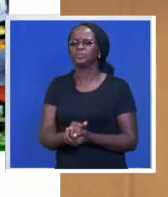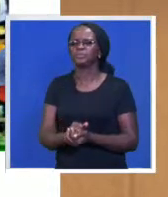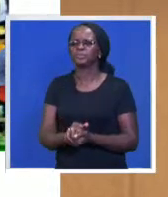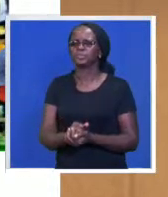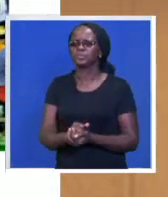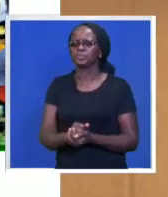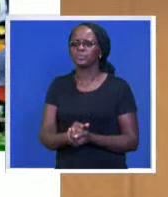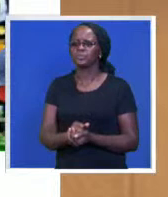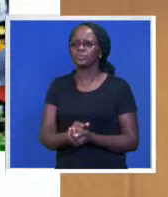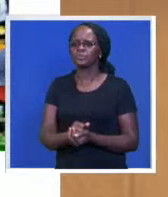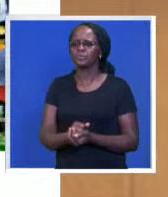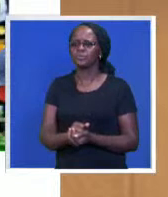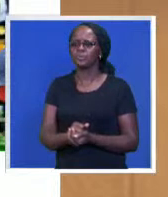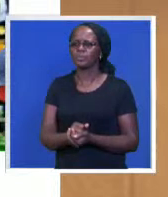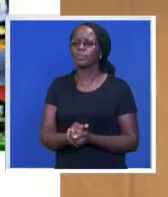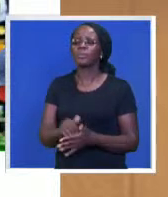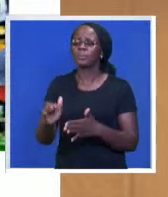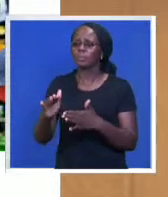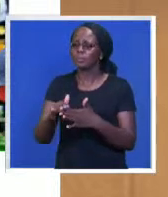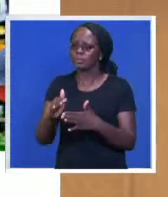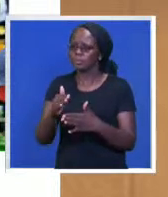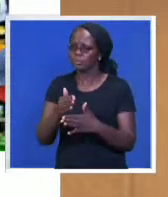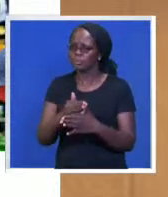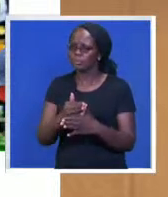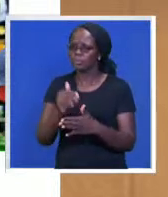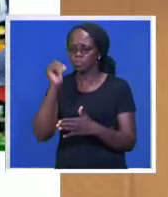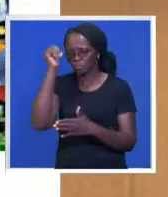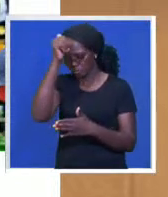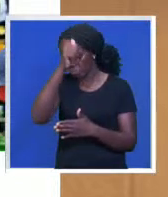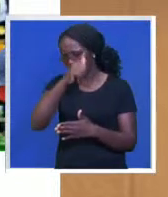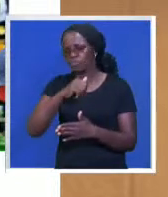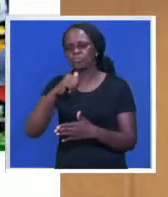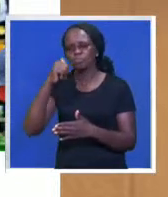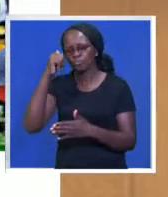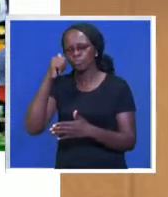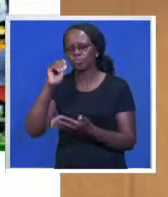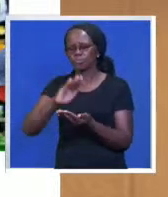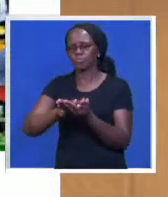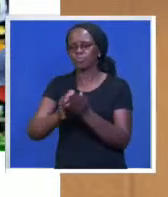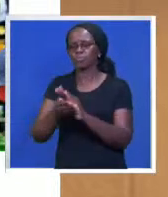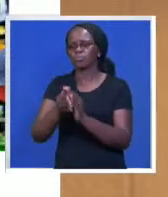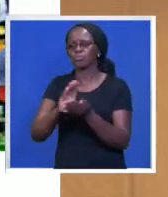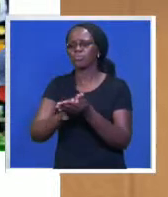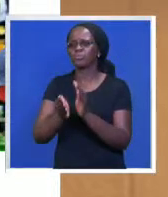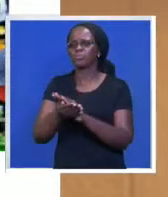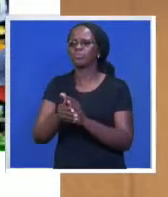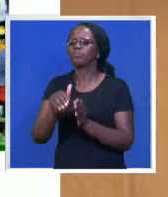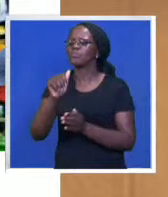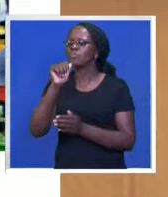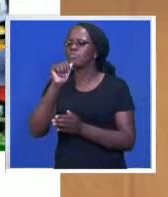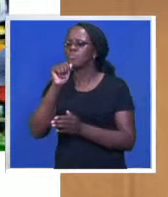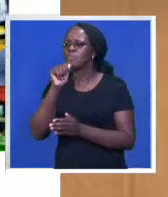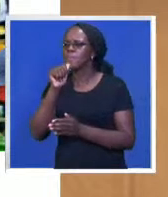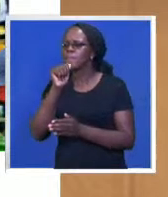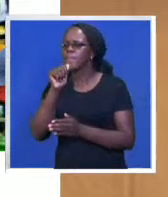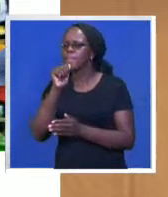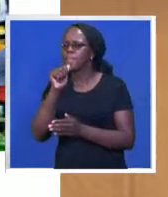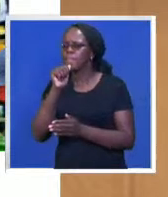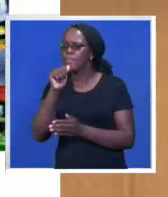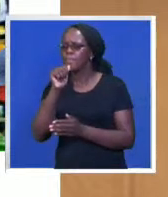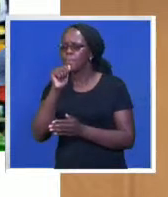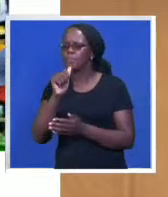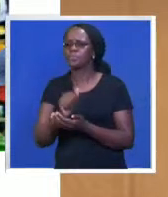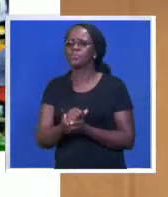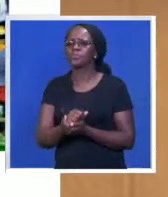as human beings, since they are also part of God's creation. How are we going to take care of them? By keeping the